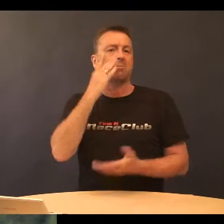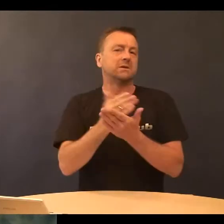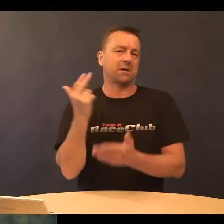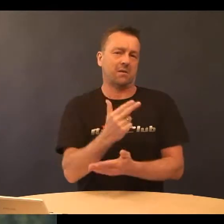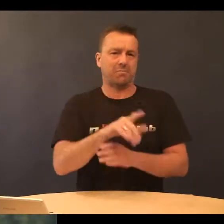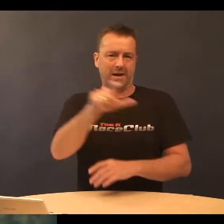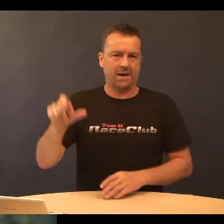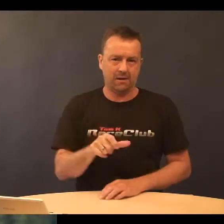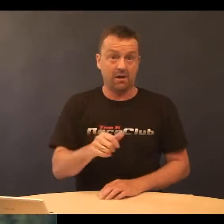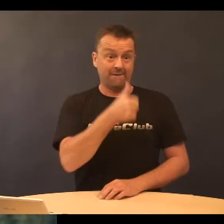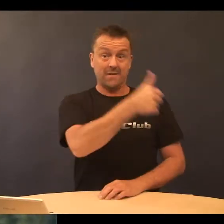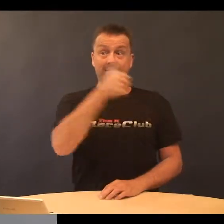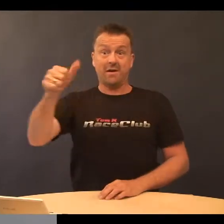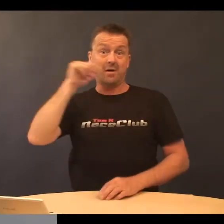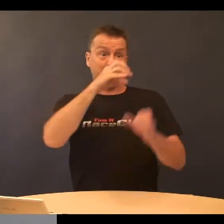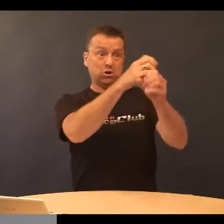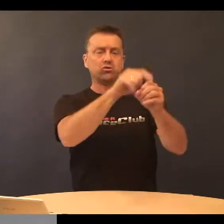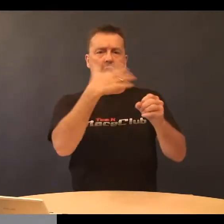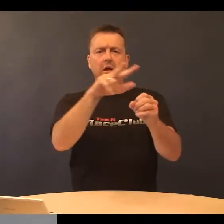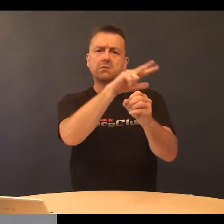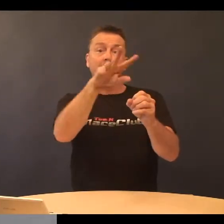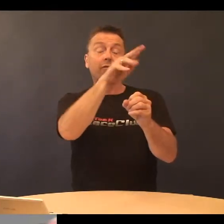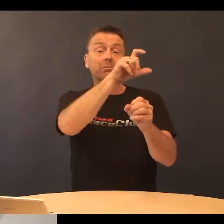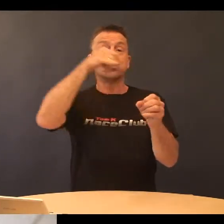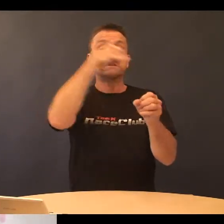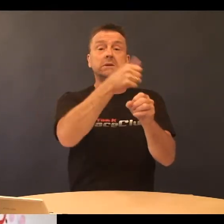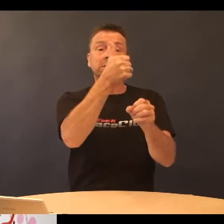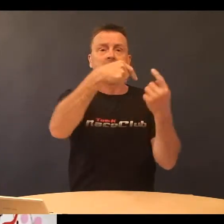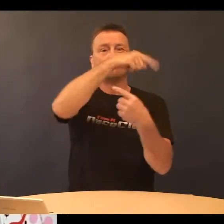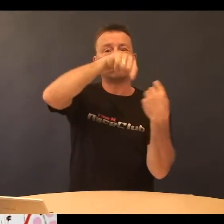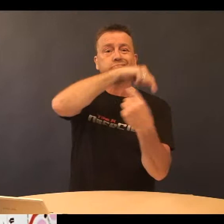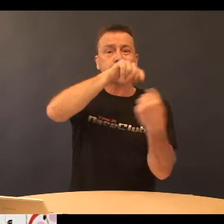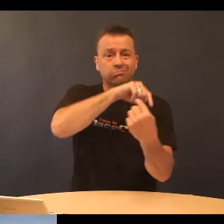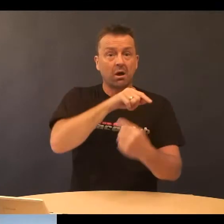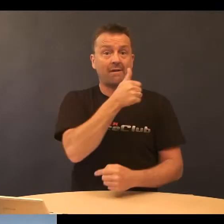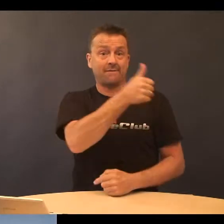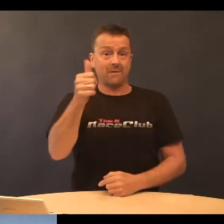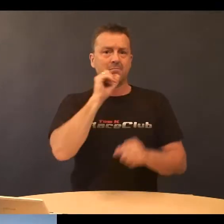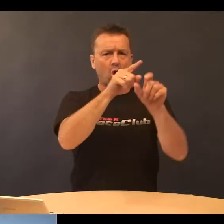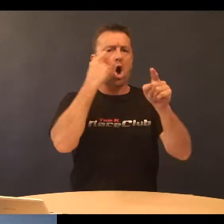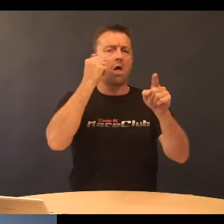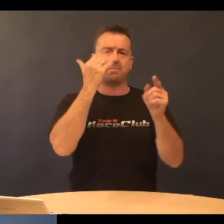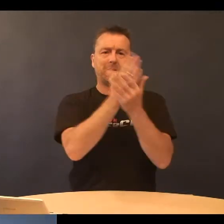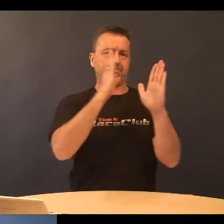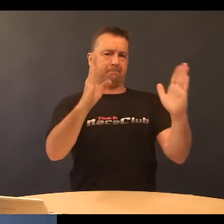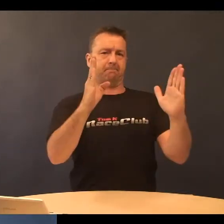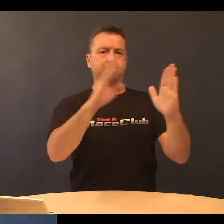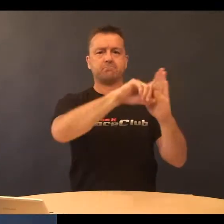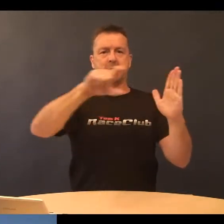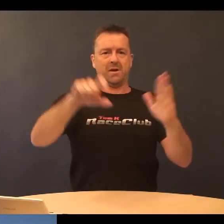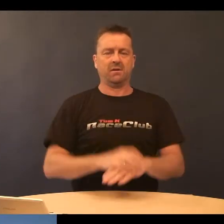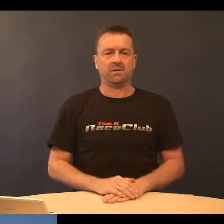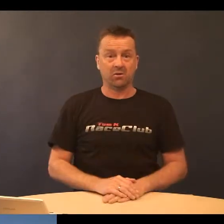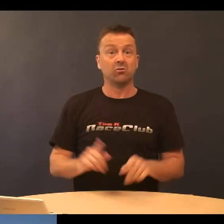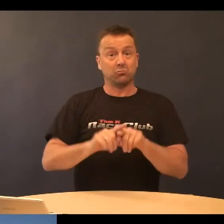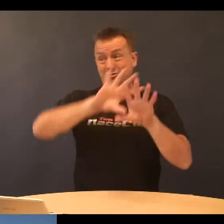around 30 to 40 per post, and each post looks after one section.